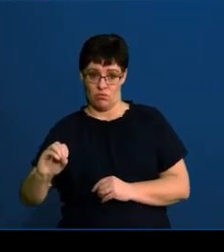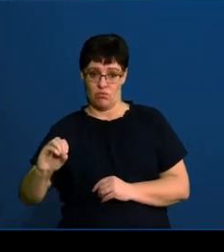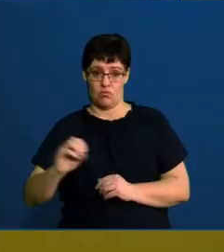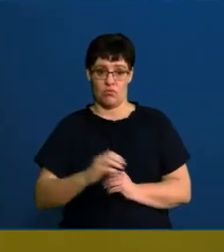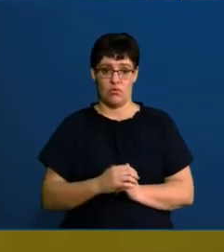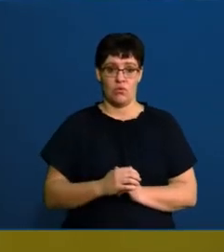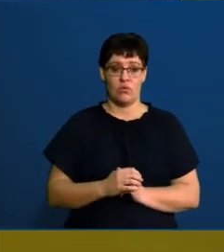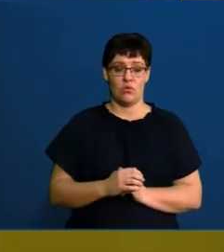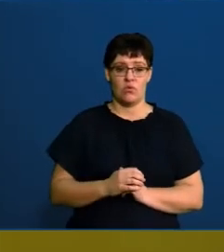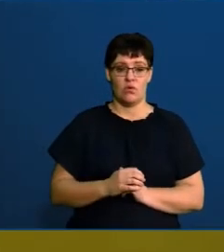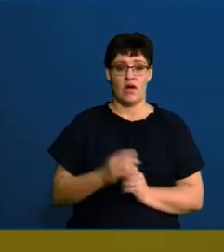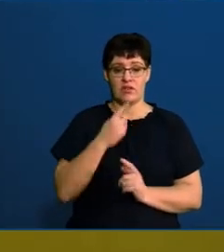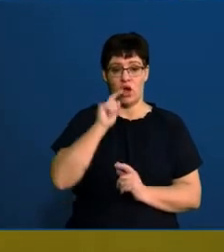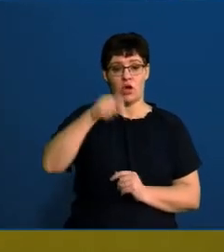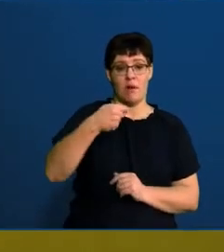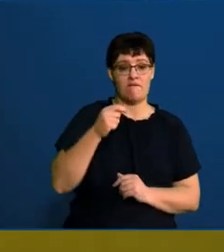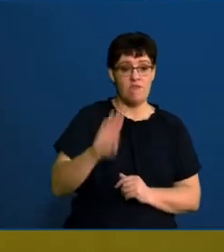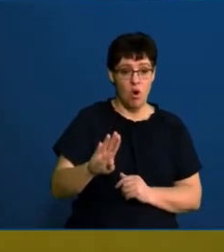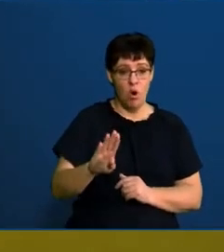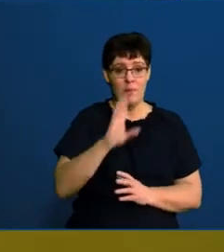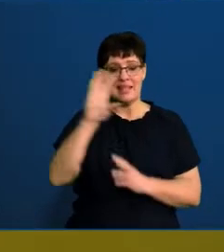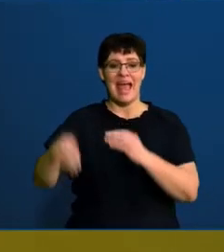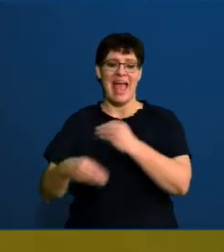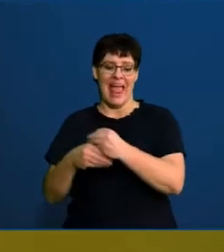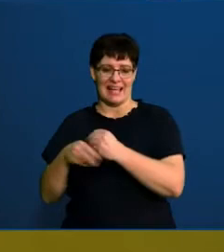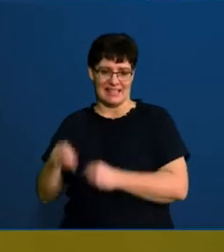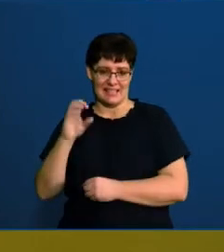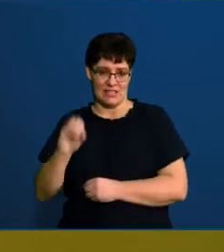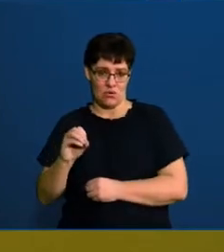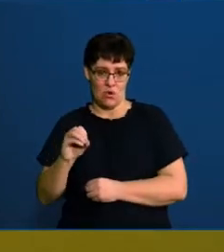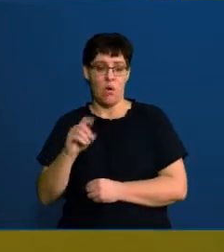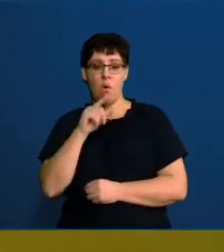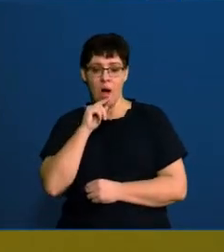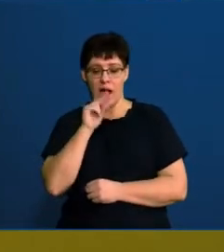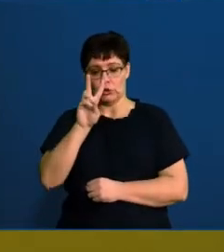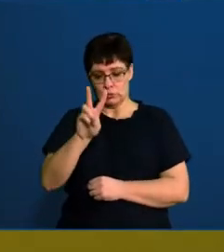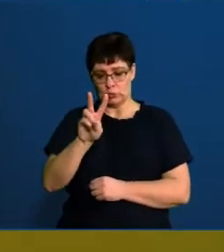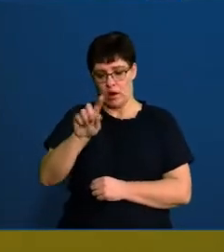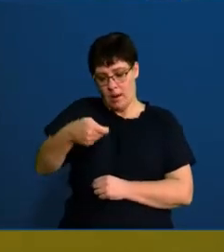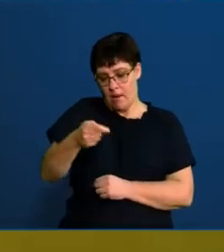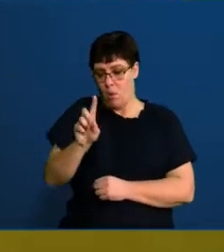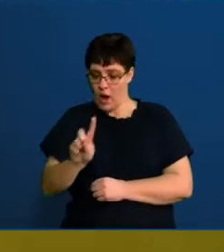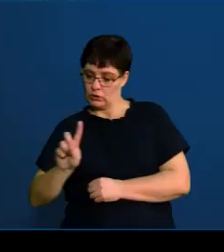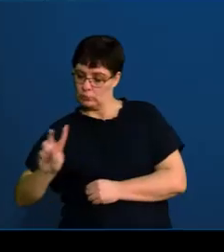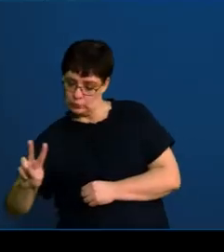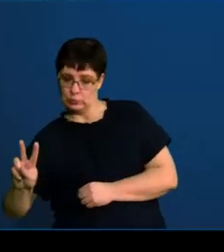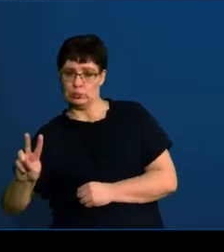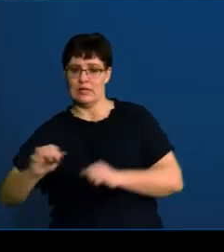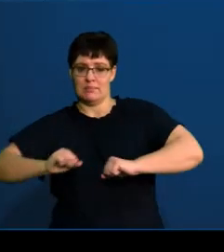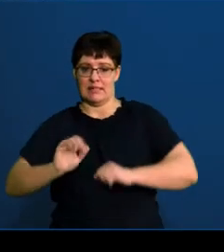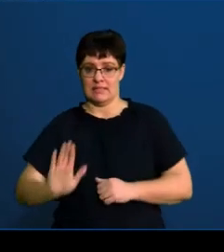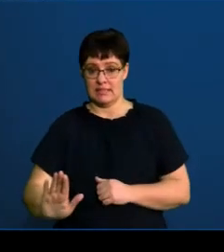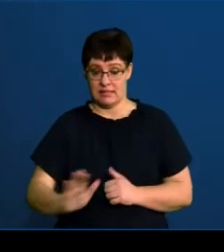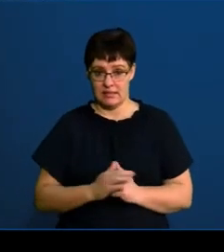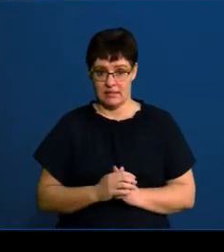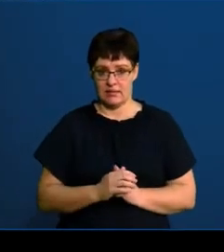If the answer was 4, I would have to add that 0 to make sure that money is 2 decimal places. Right, now